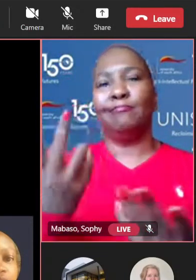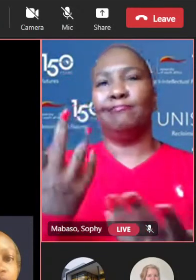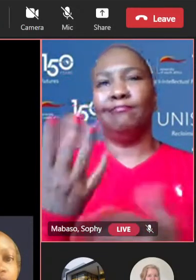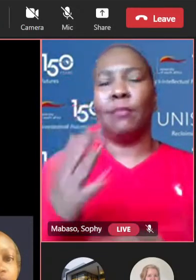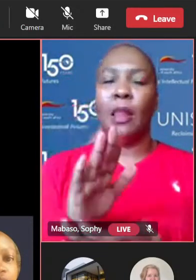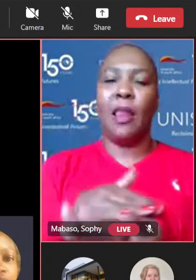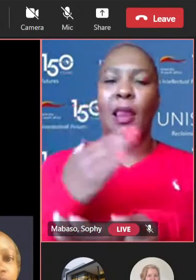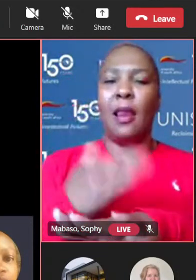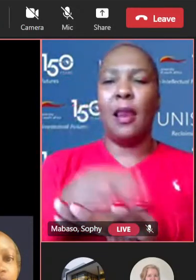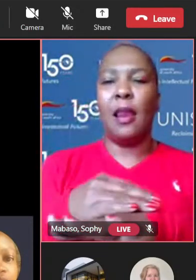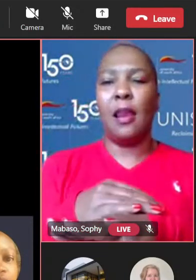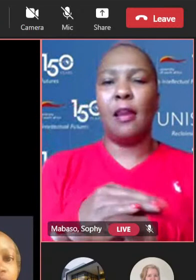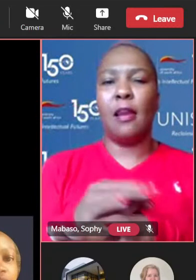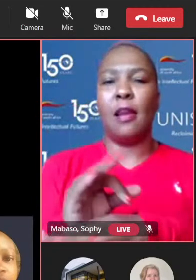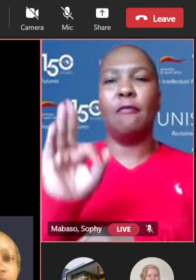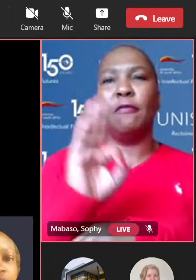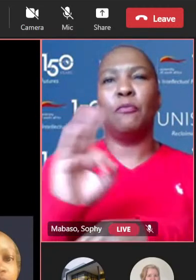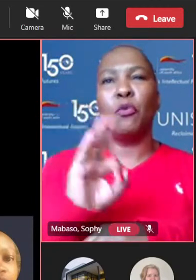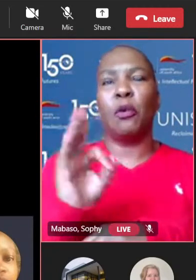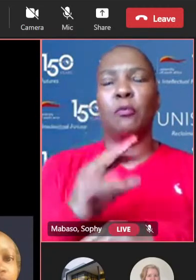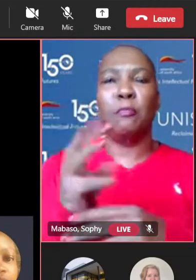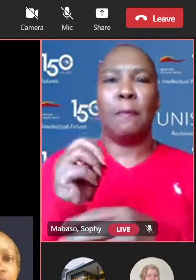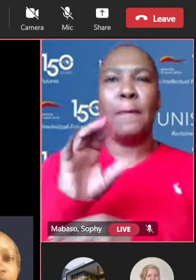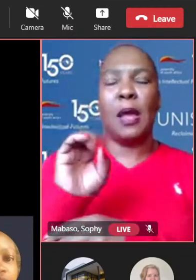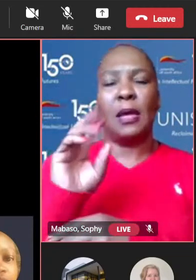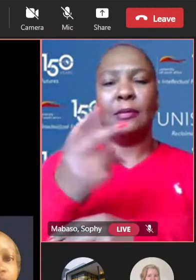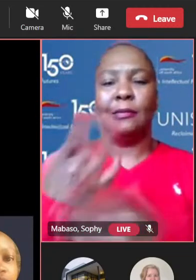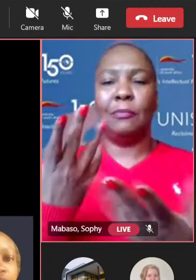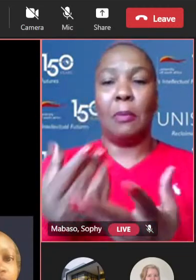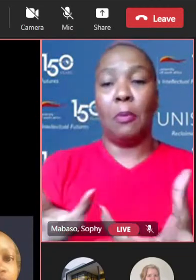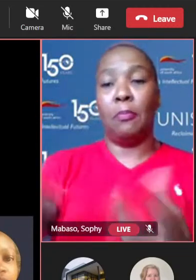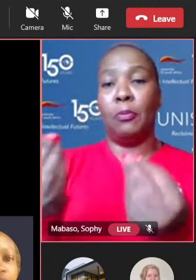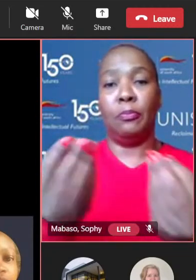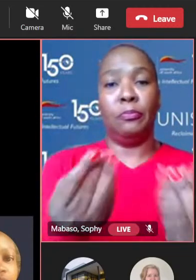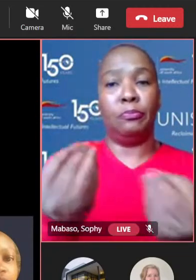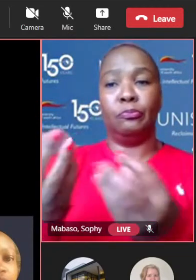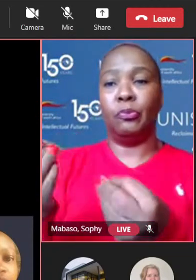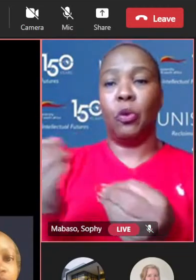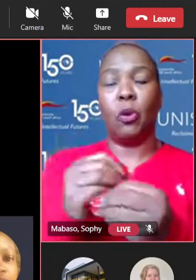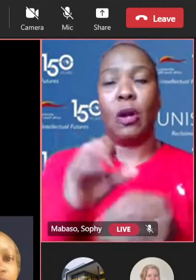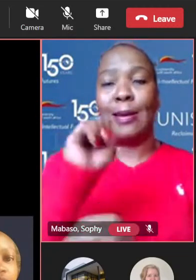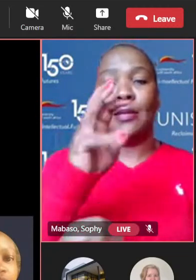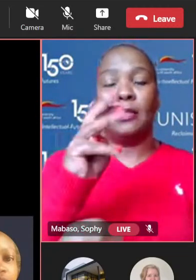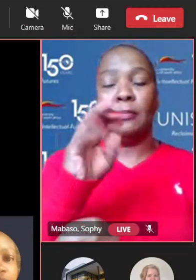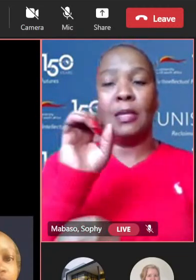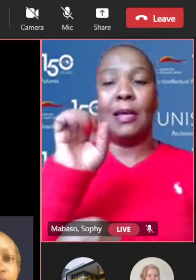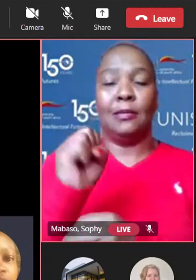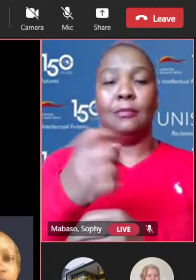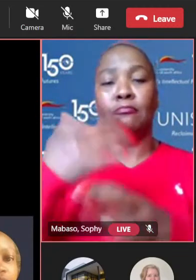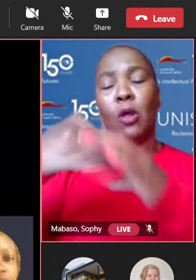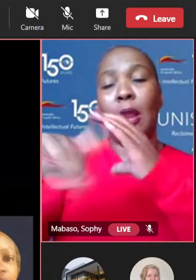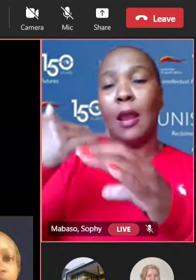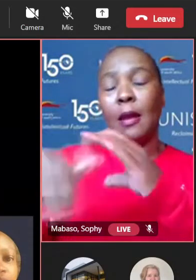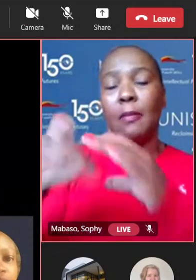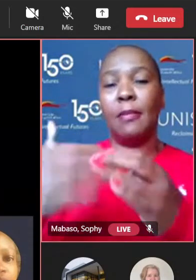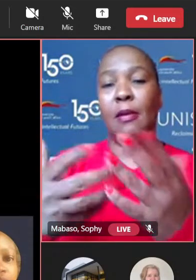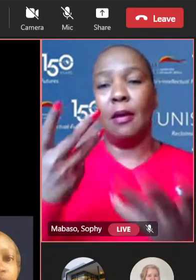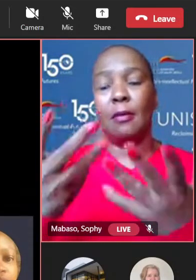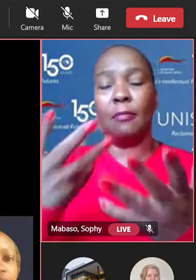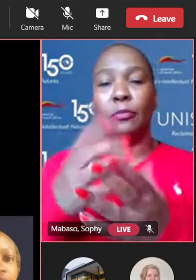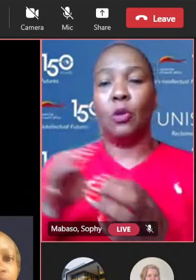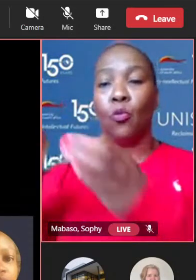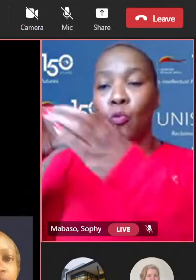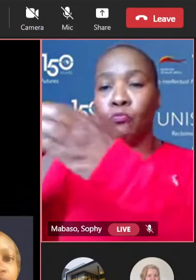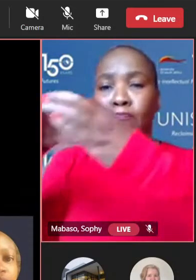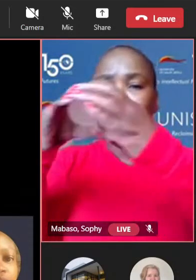February, March, you might receive an email, an SMS or email that says you have been grouped to